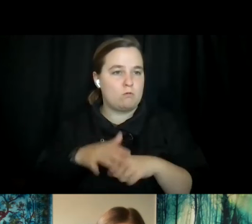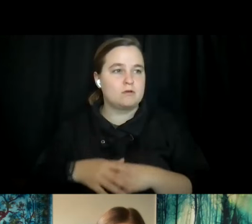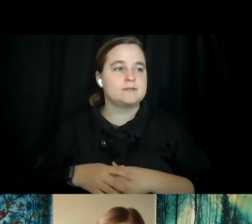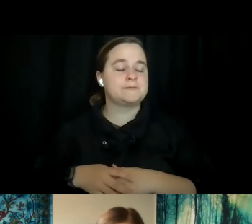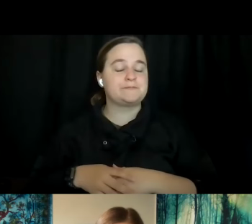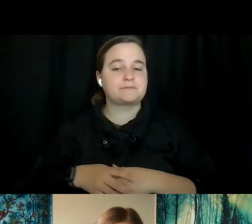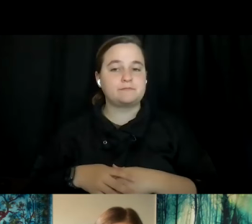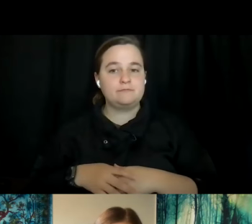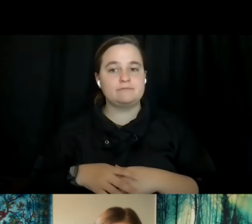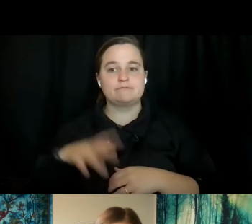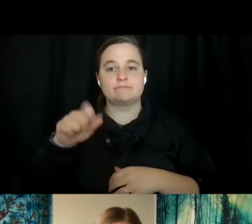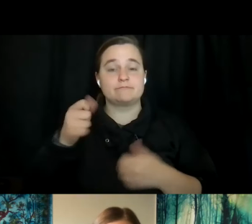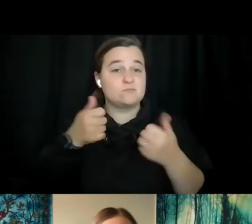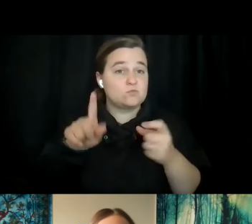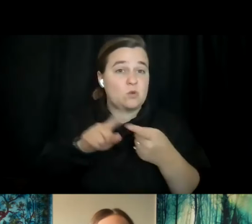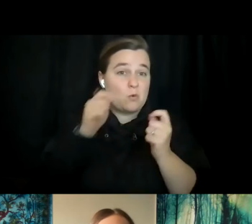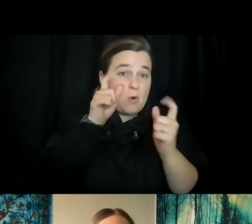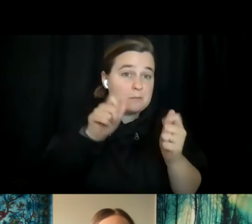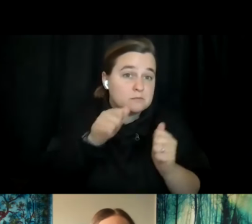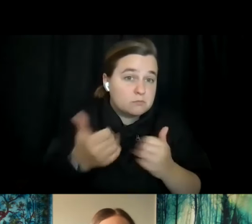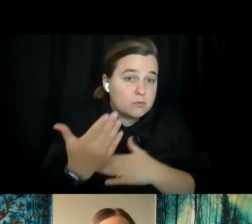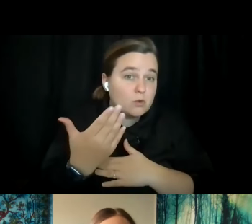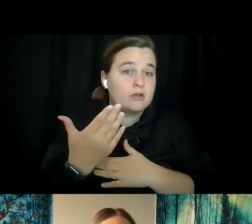yeah, if you want to try it when you wake up tomorrow morning,